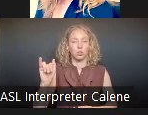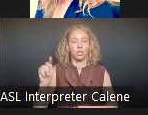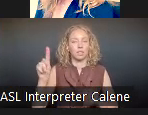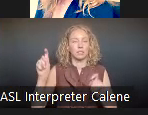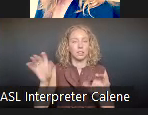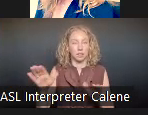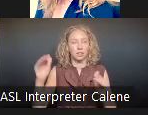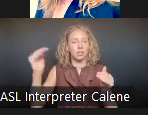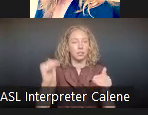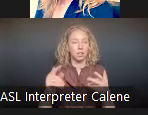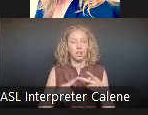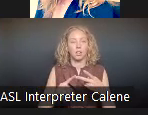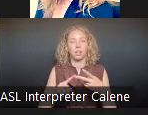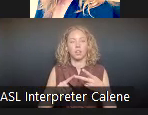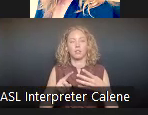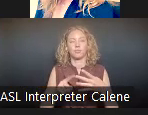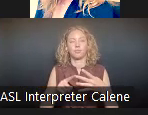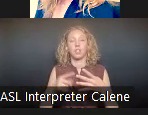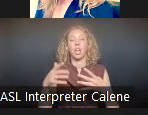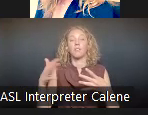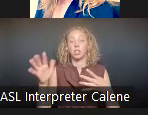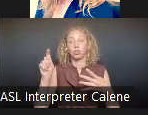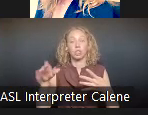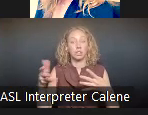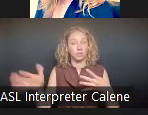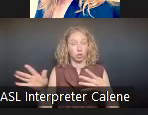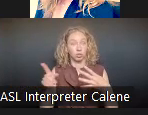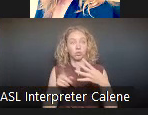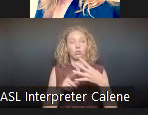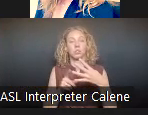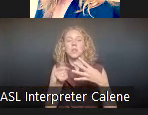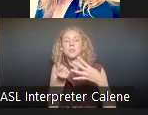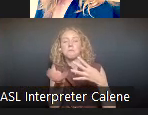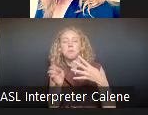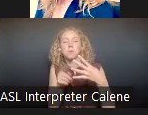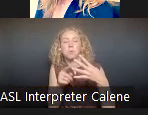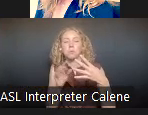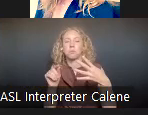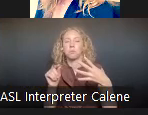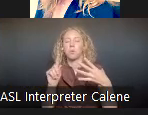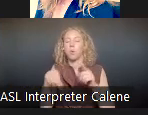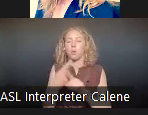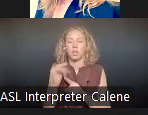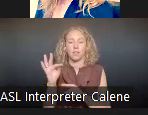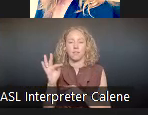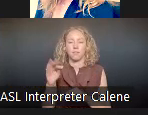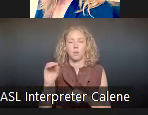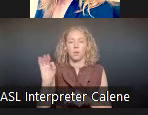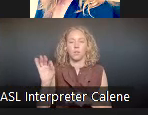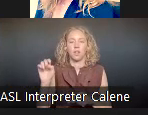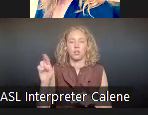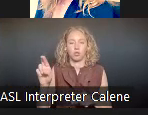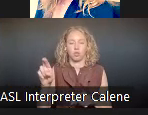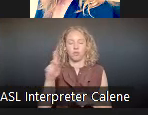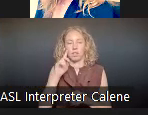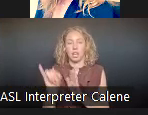And we also have some that indicated once testing is complete, and then a few that said, well, only when an offender is be identified or